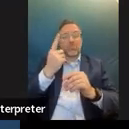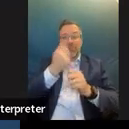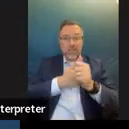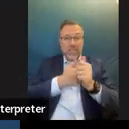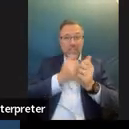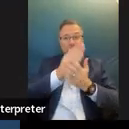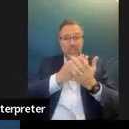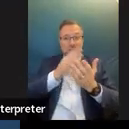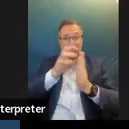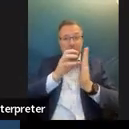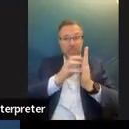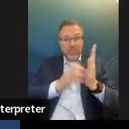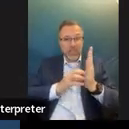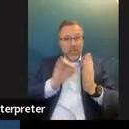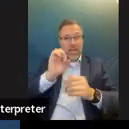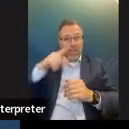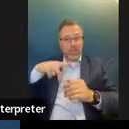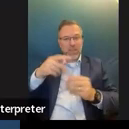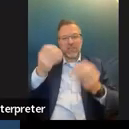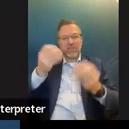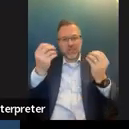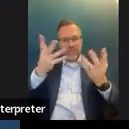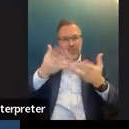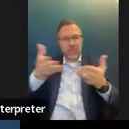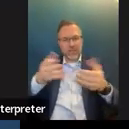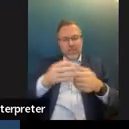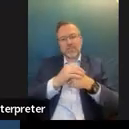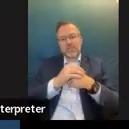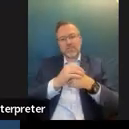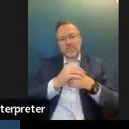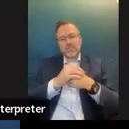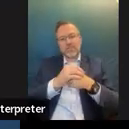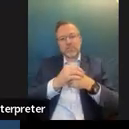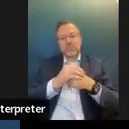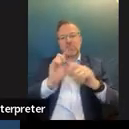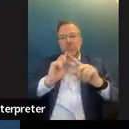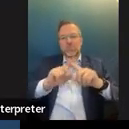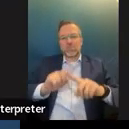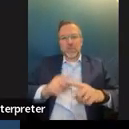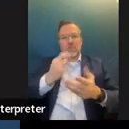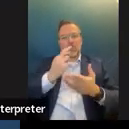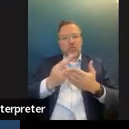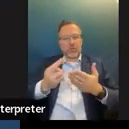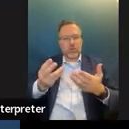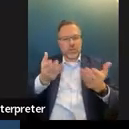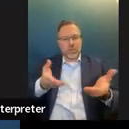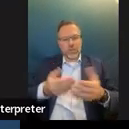training, loads of stuff. So, all kinds of resources here.